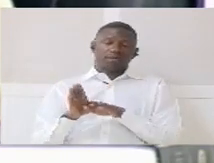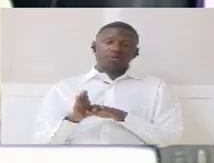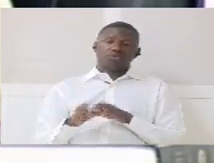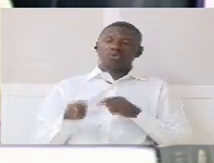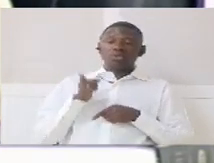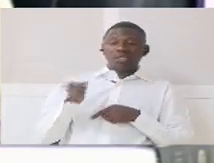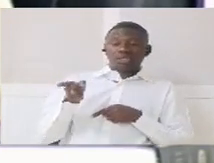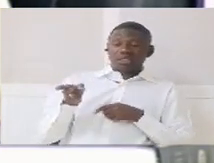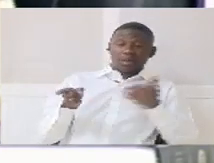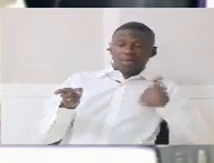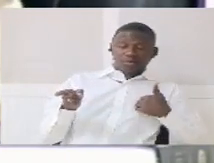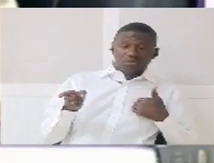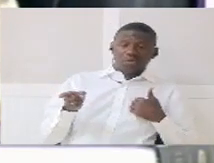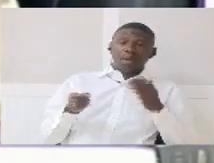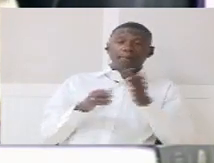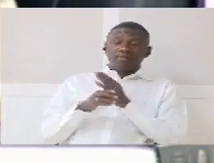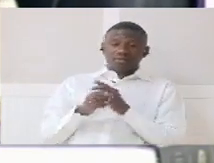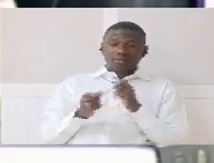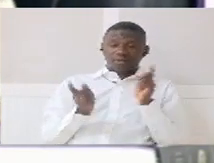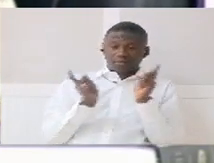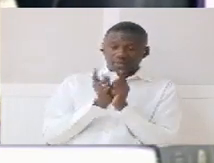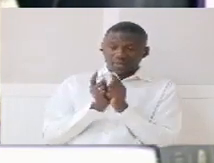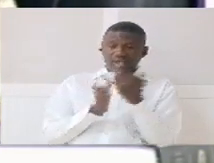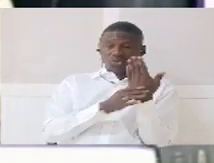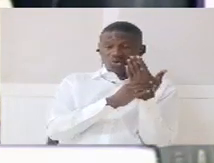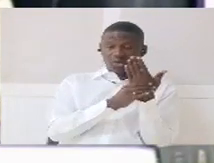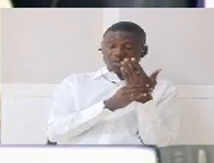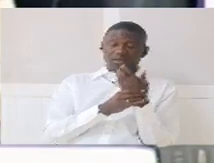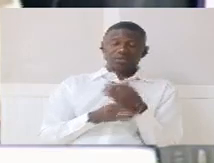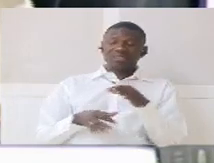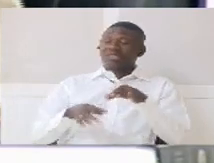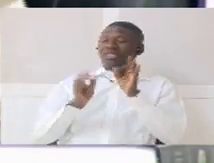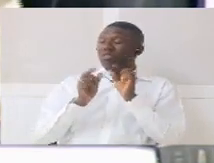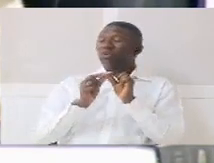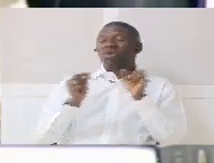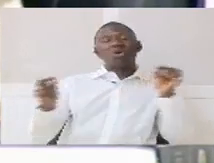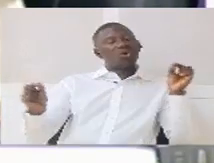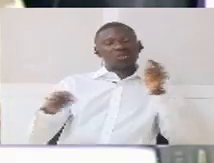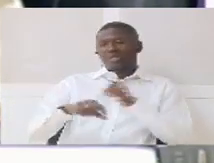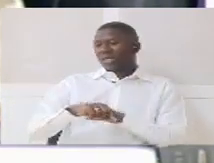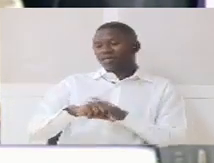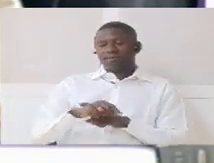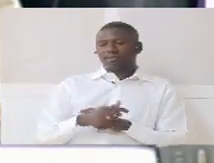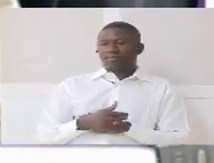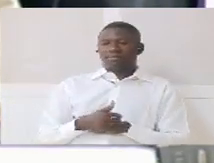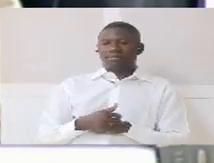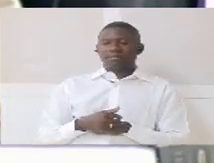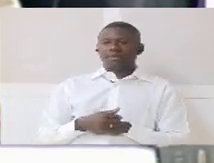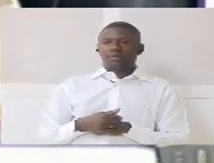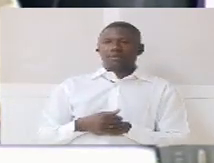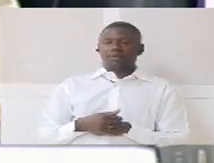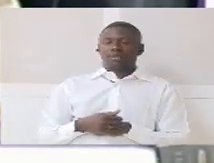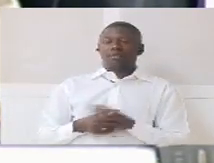for them, before they see a doctor, text time. It would have been such